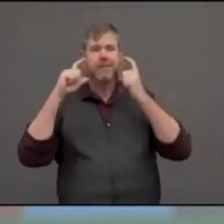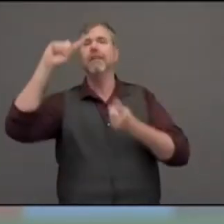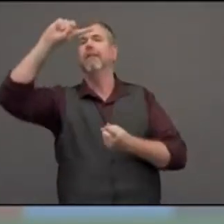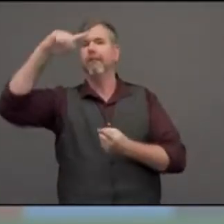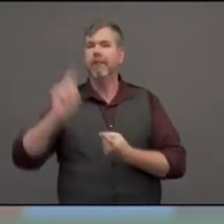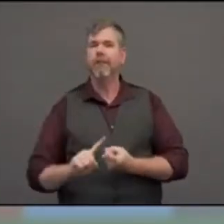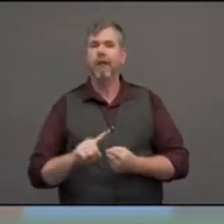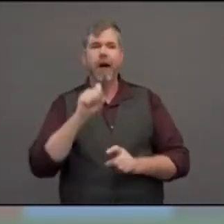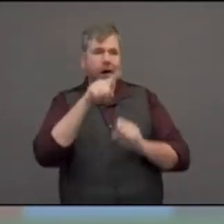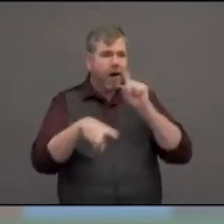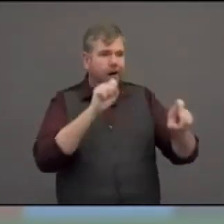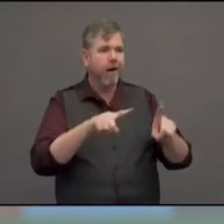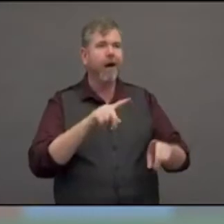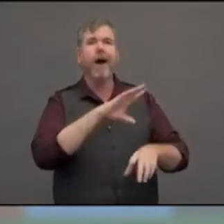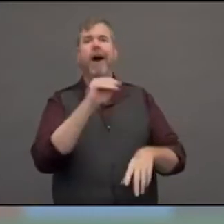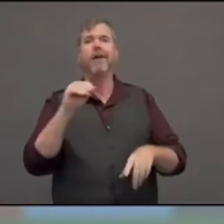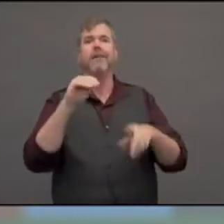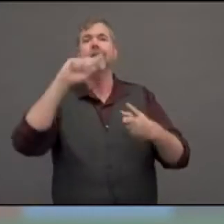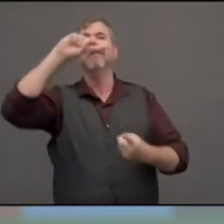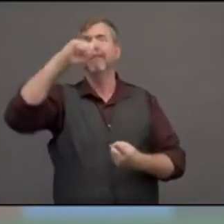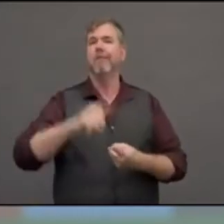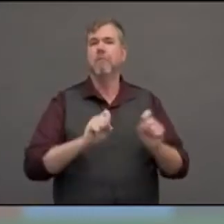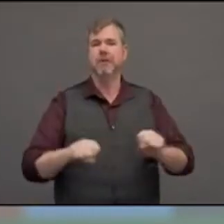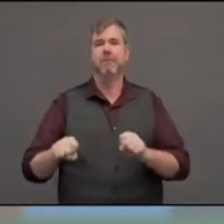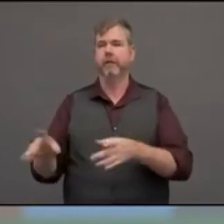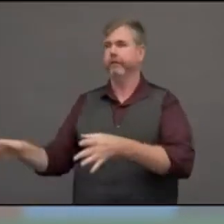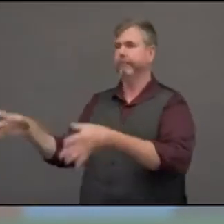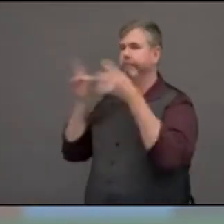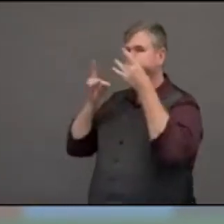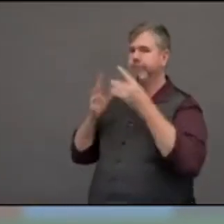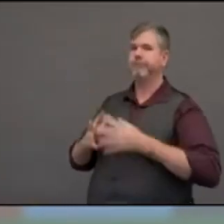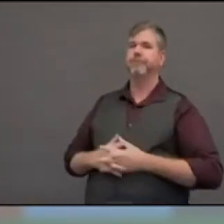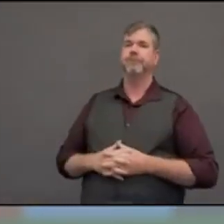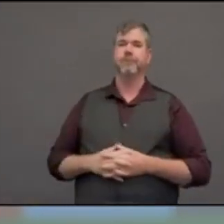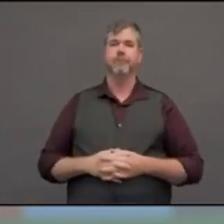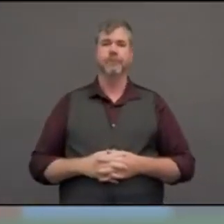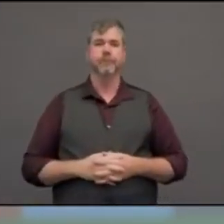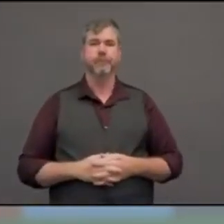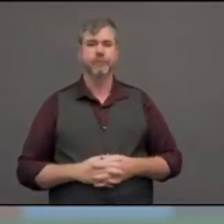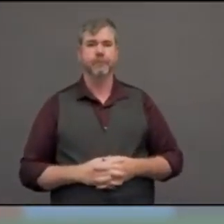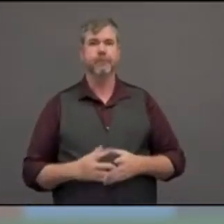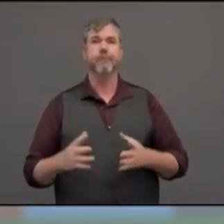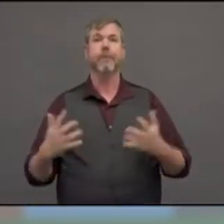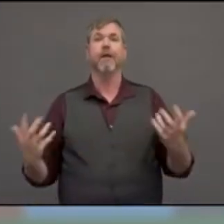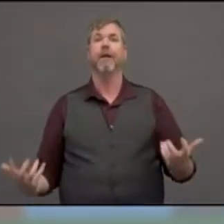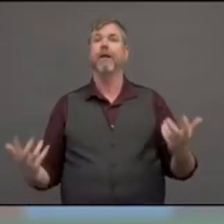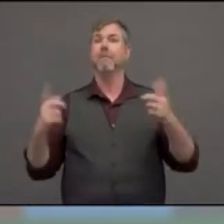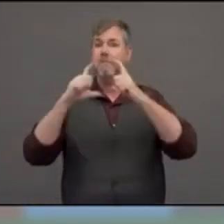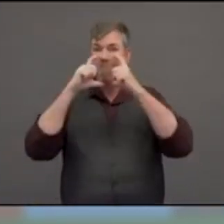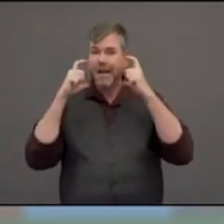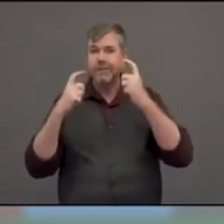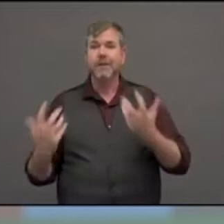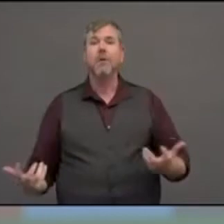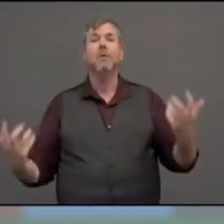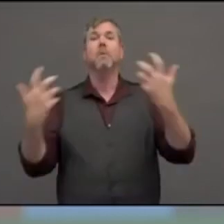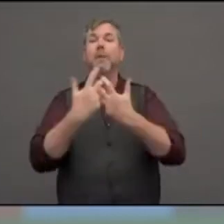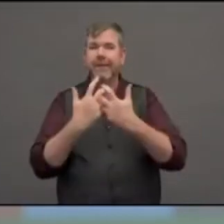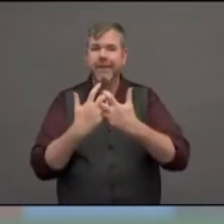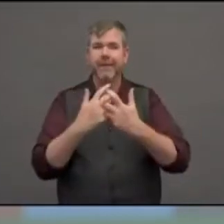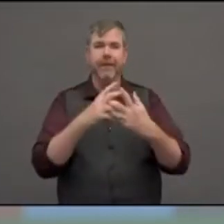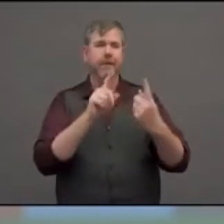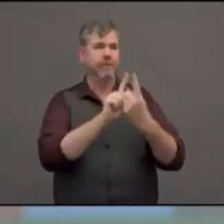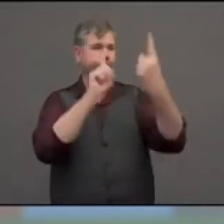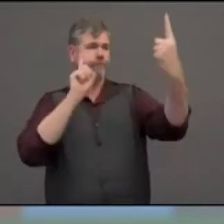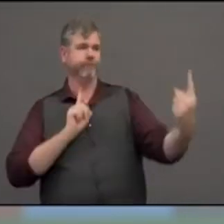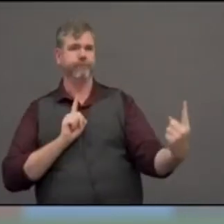reaching anybody else. And that, combined with the distance, is really the magic piece that people need to keep in mind. Just because you're wearing